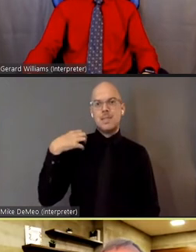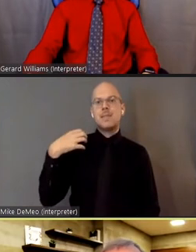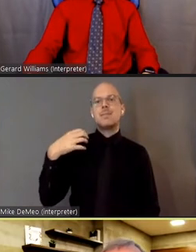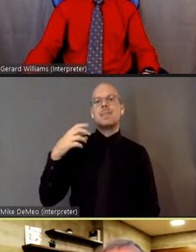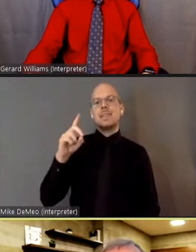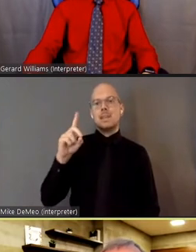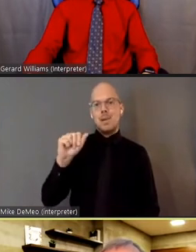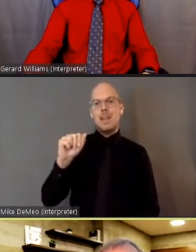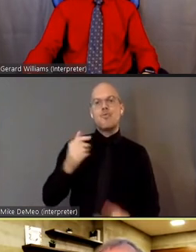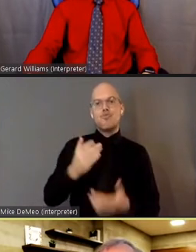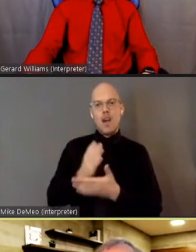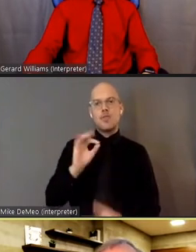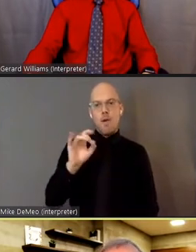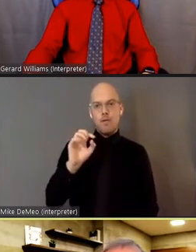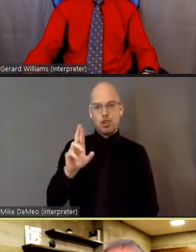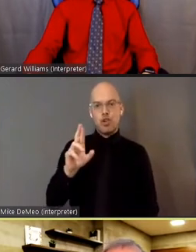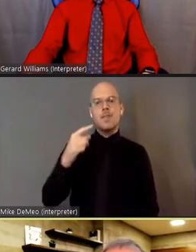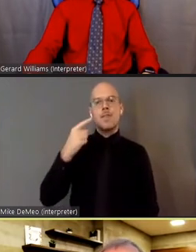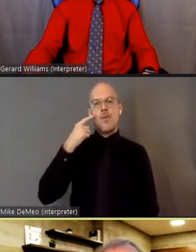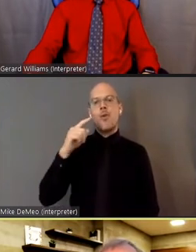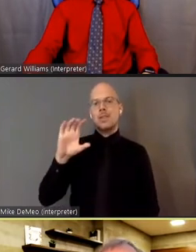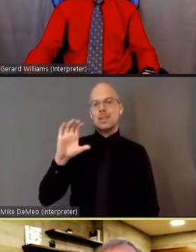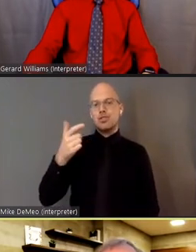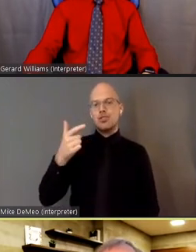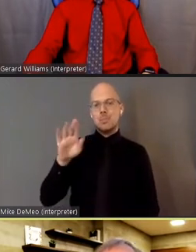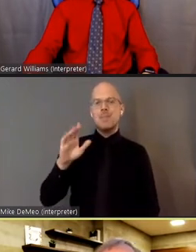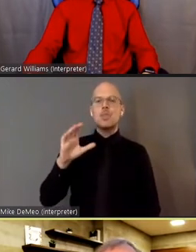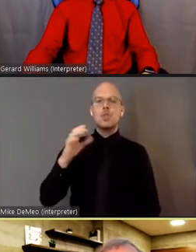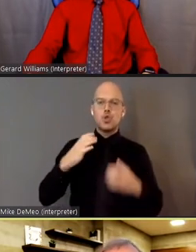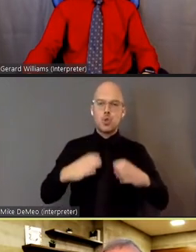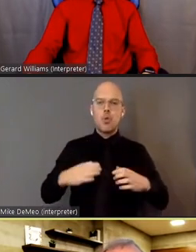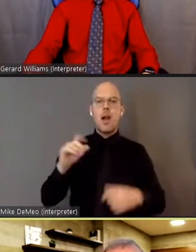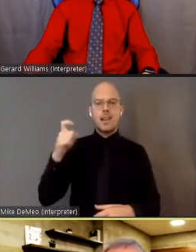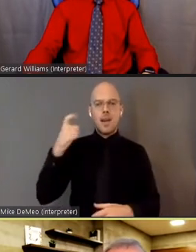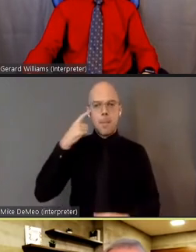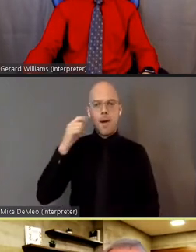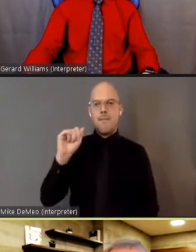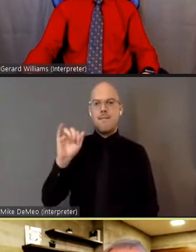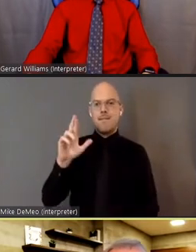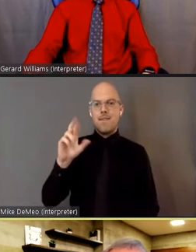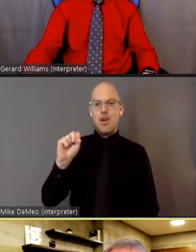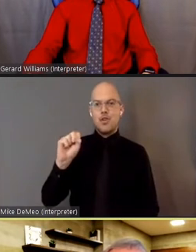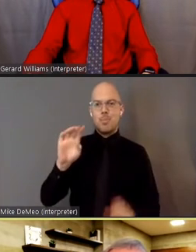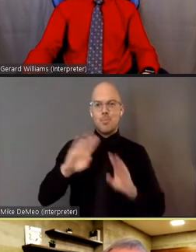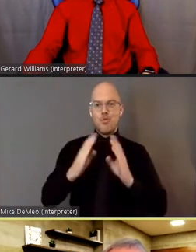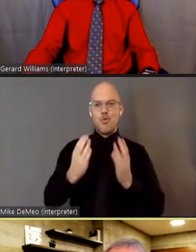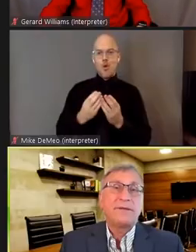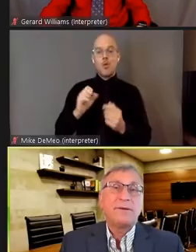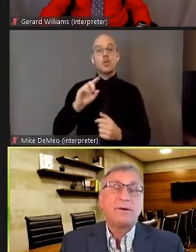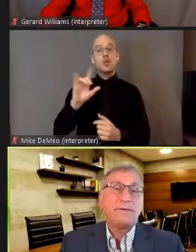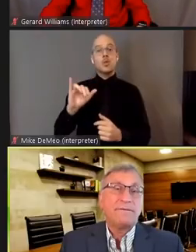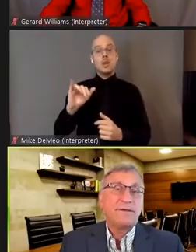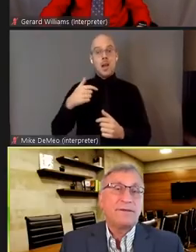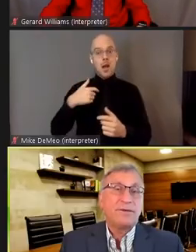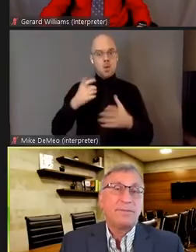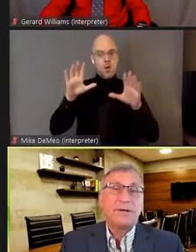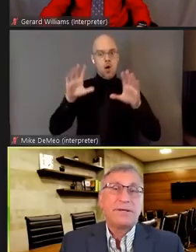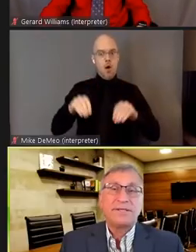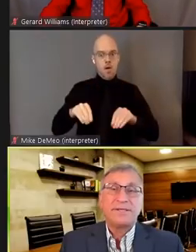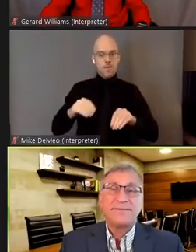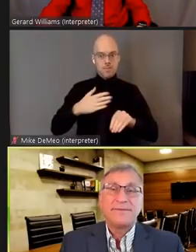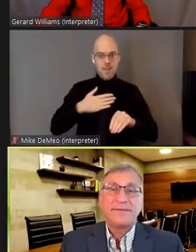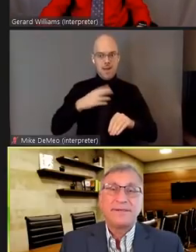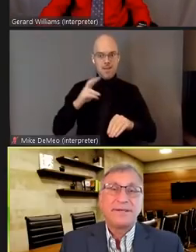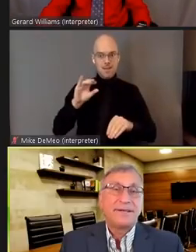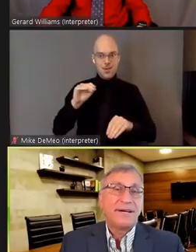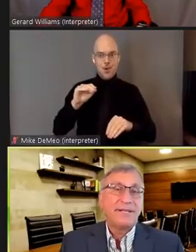the Consumer and Government Affairs Bureau. So Susie, I'm gonna turn my video off, and if you